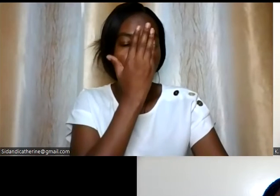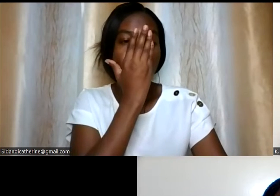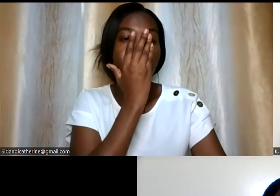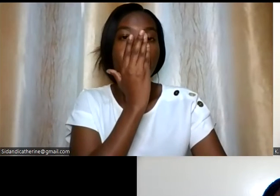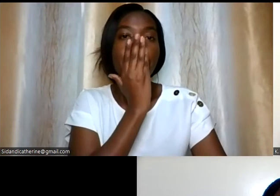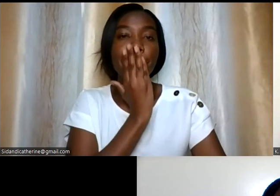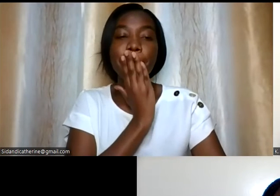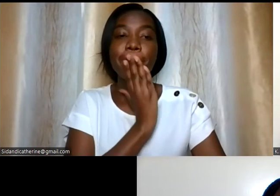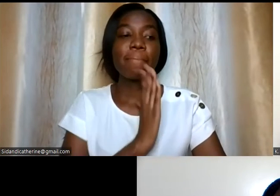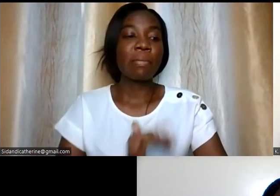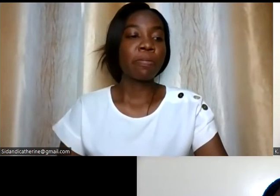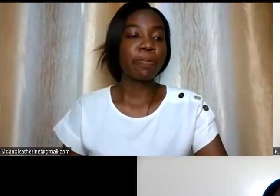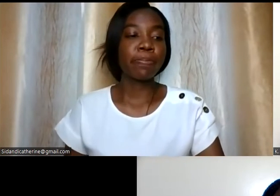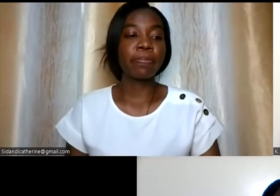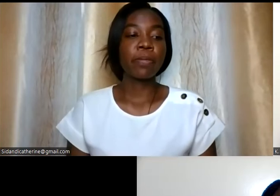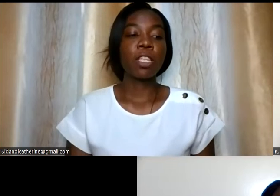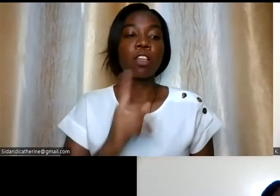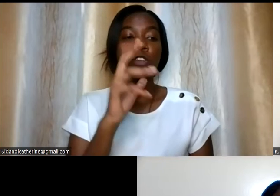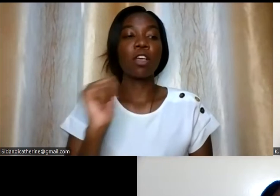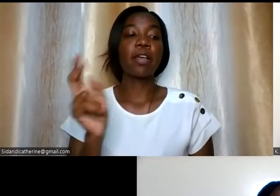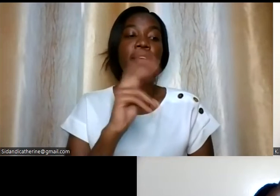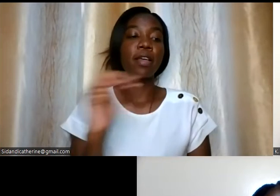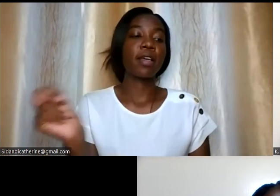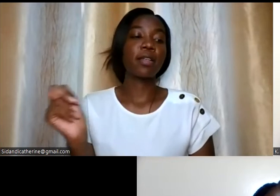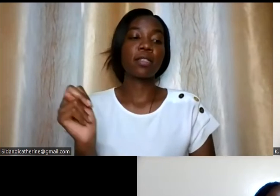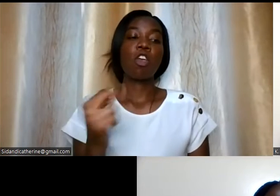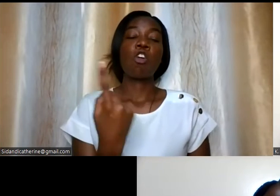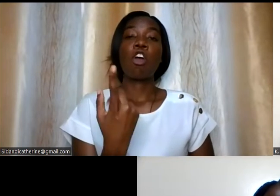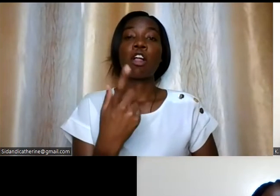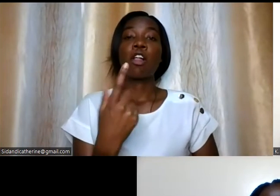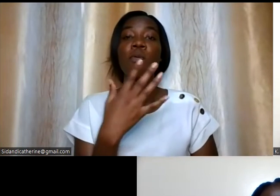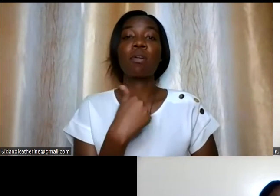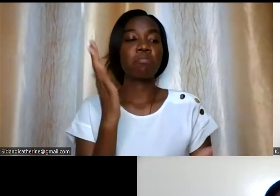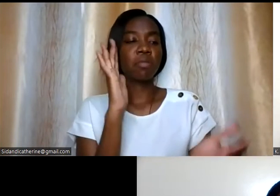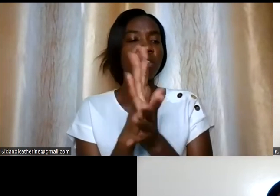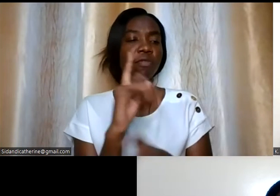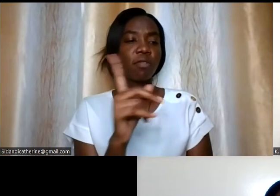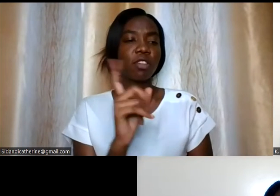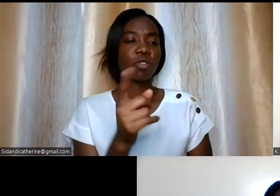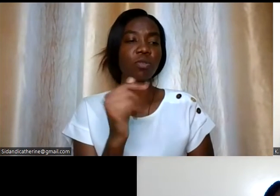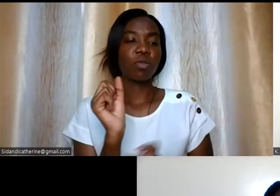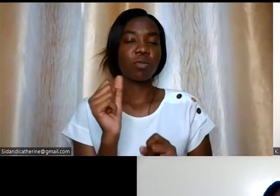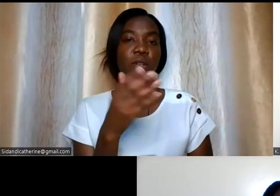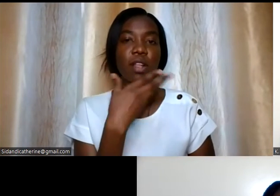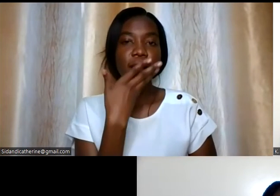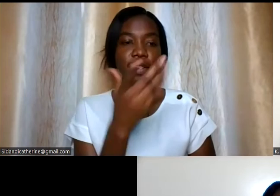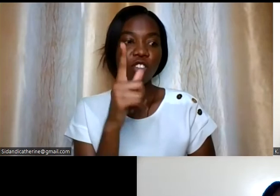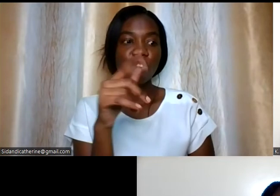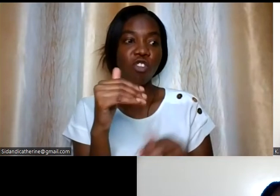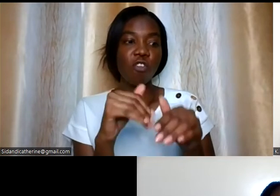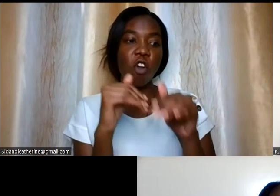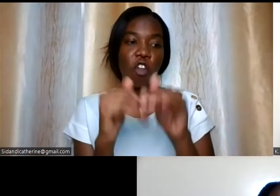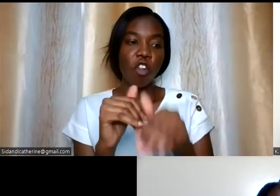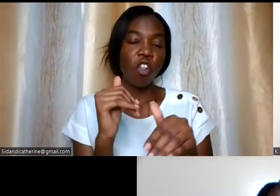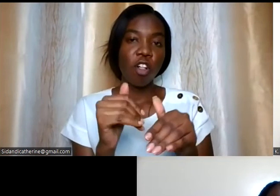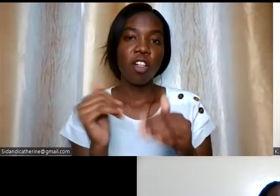Great. So Anne, just to, I believe you are following the question. You are following the